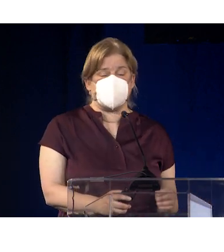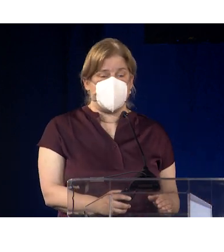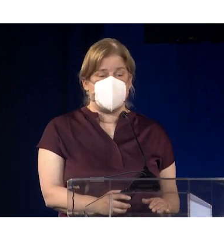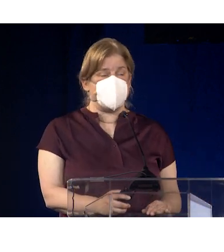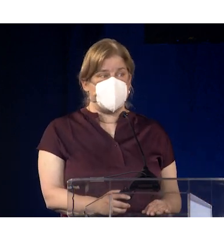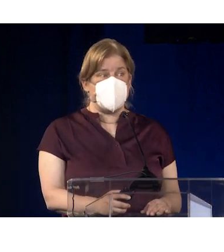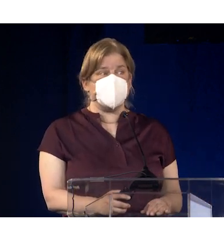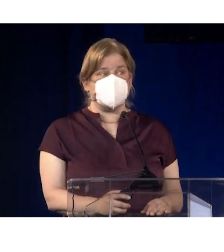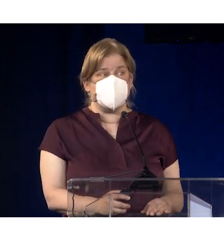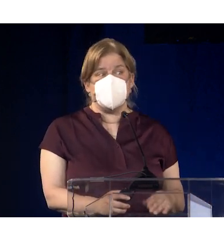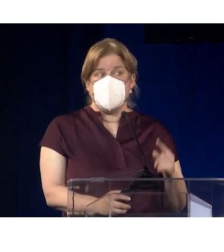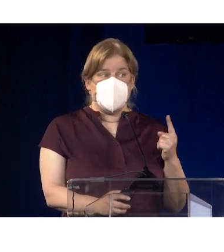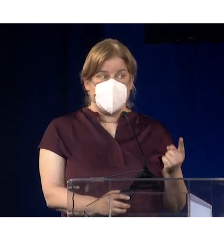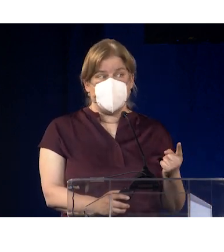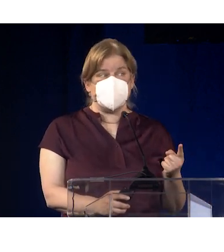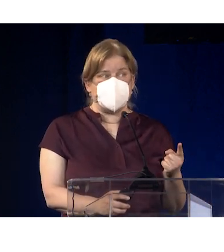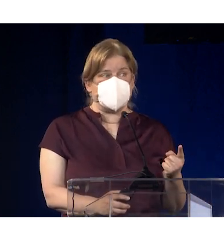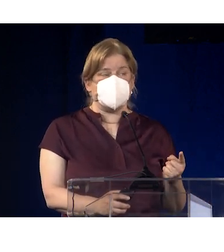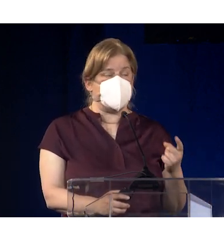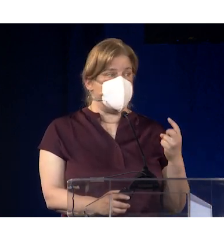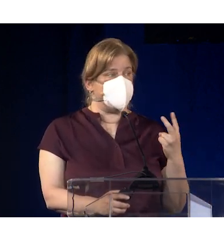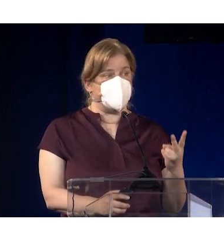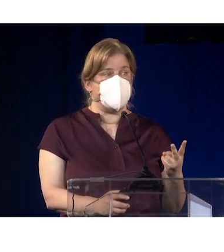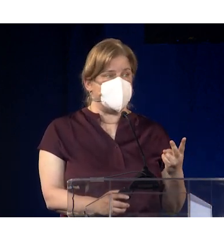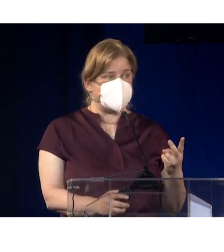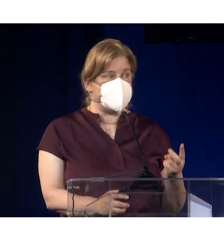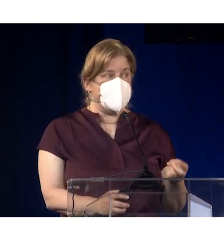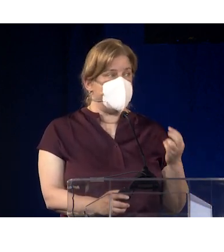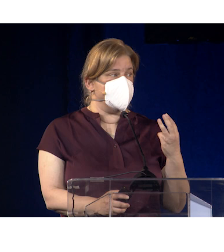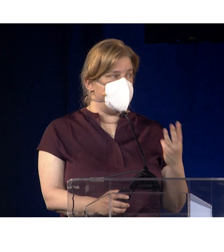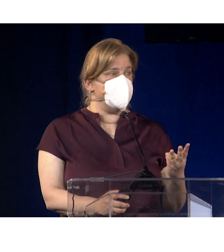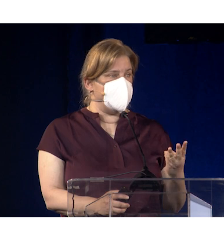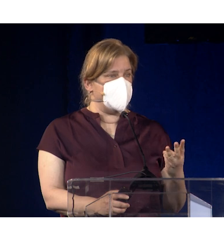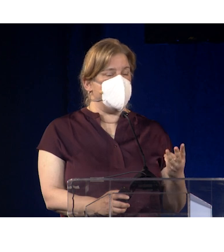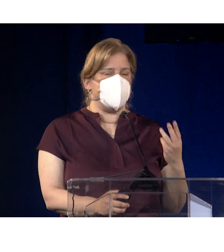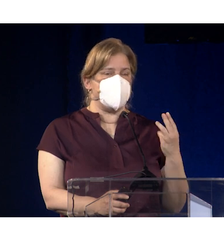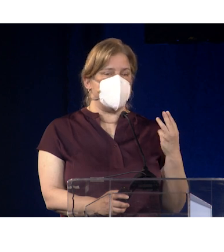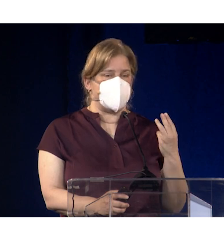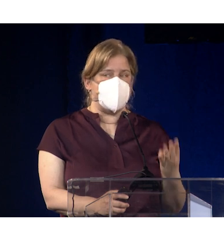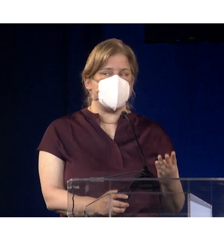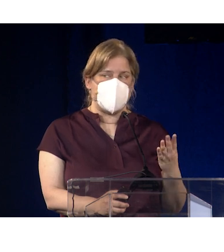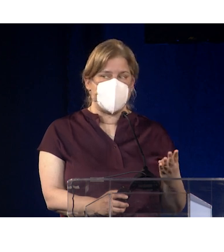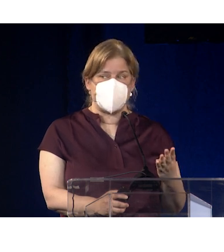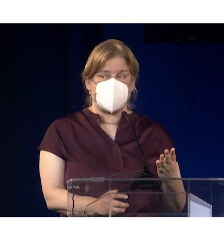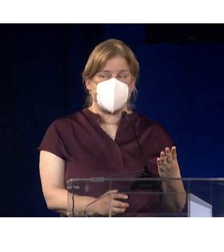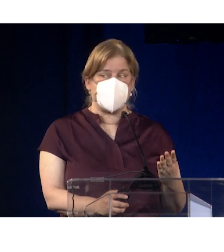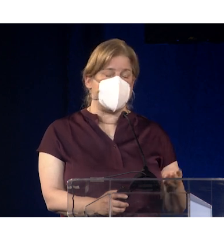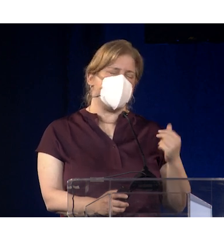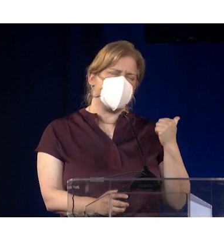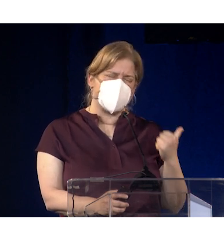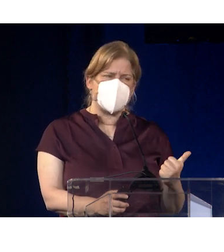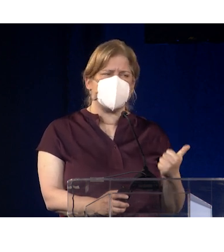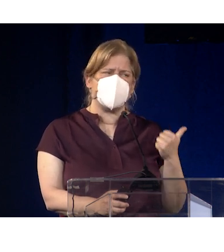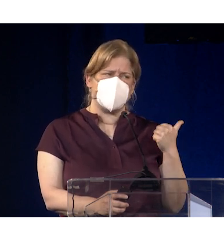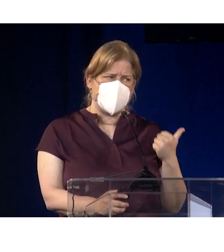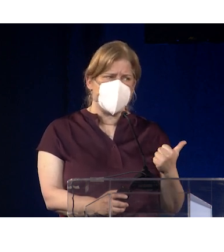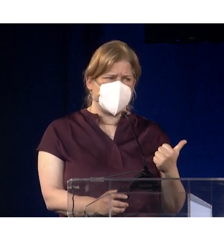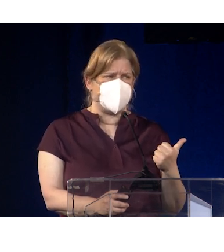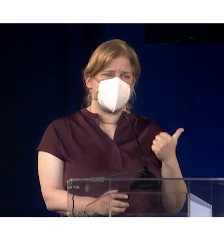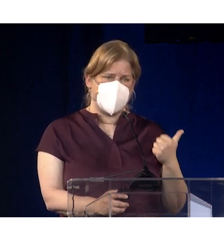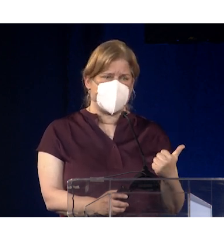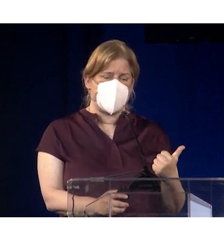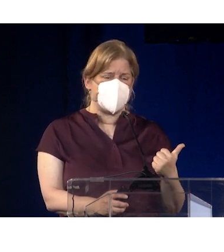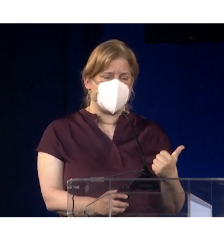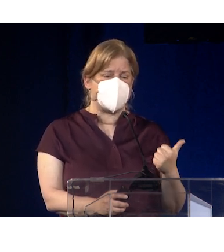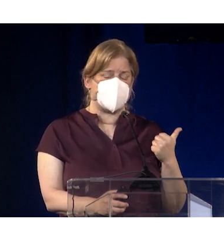experience discrimination and ableism in housing, in employment, in voting, in pretty much every aspect of their life, in traveling on